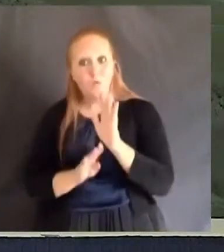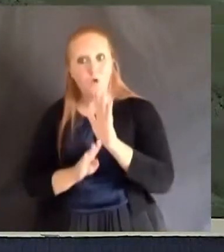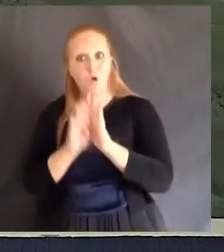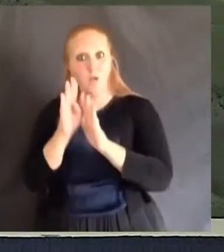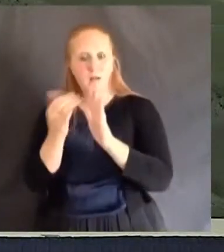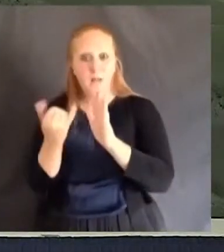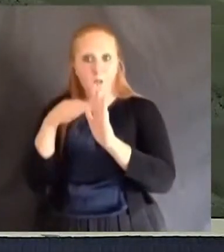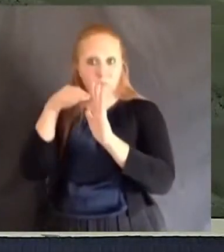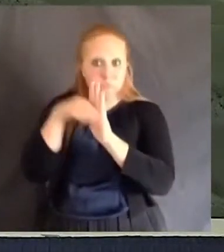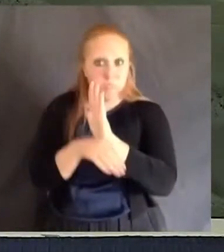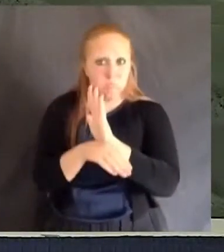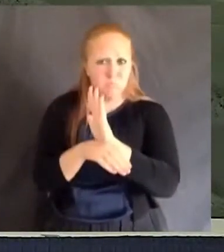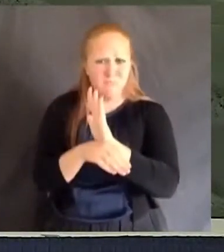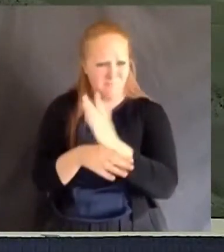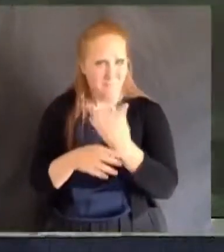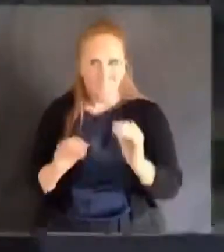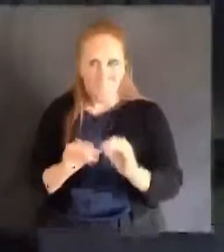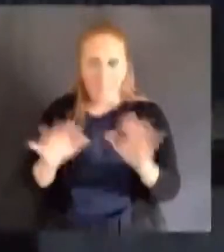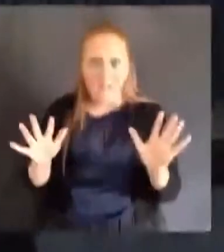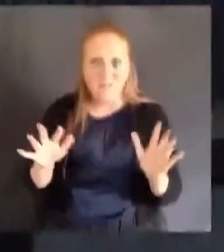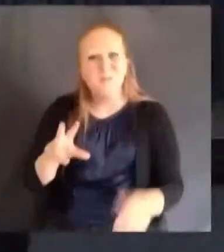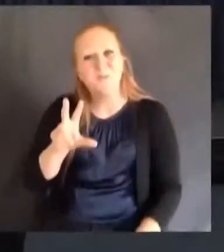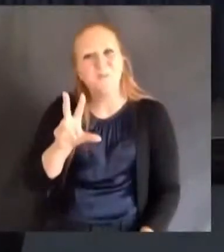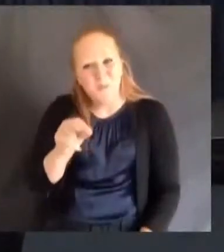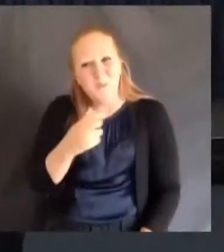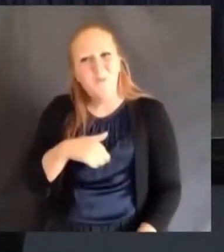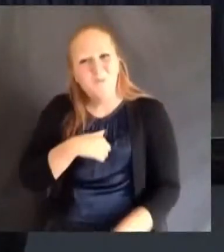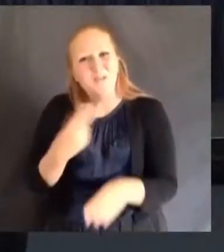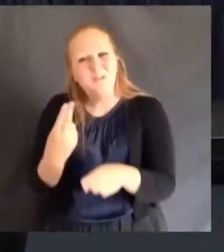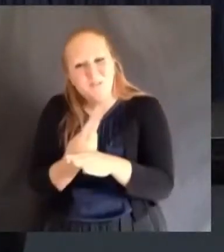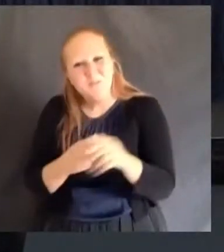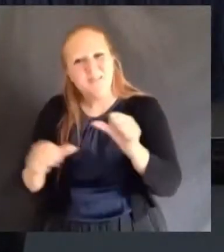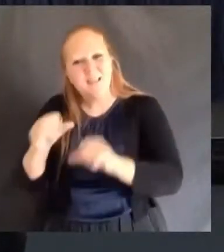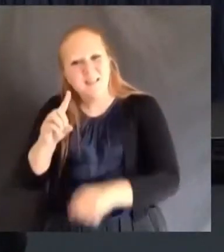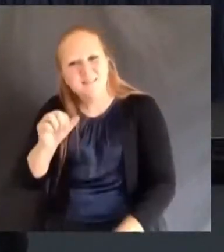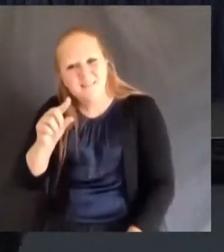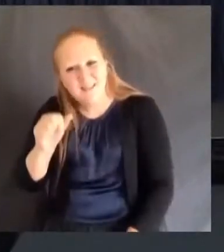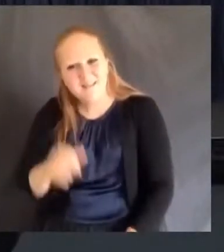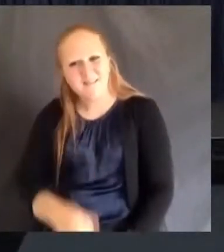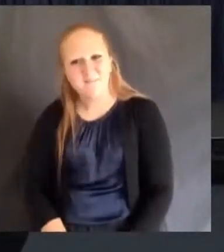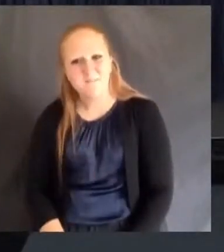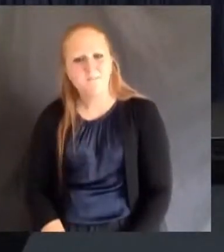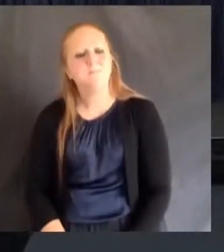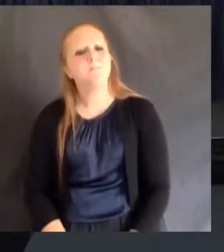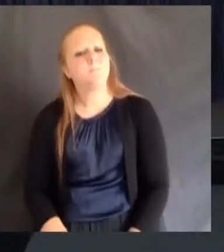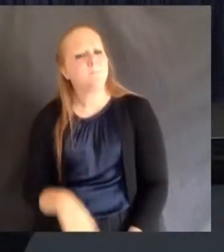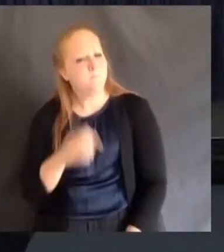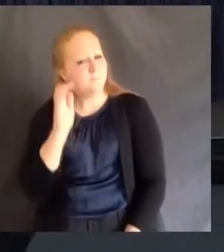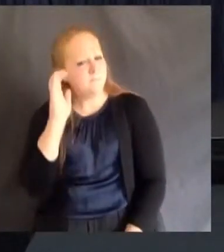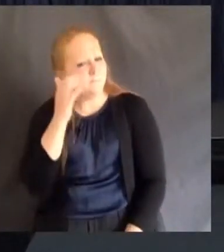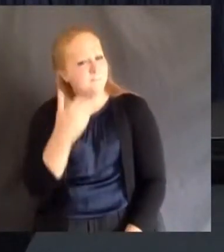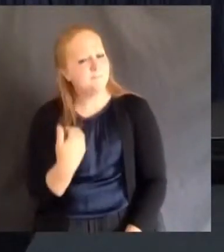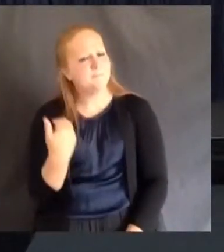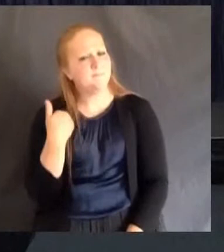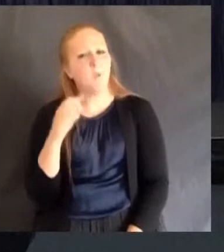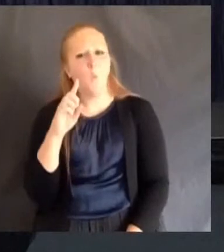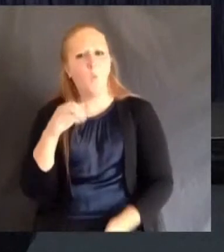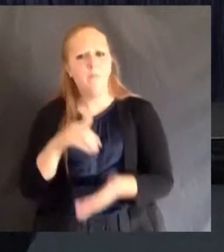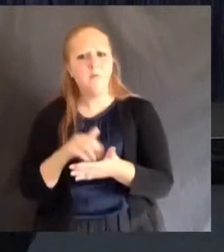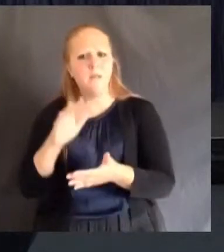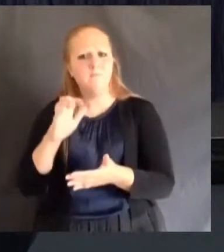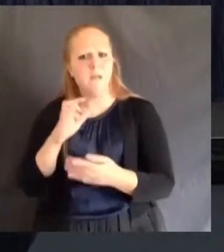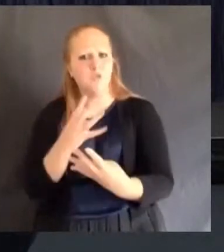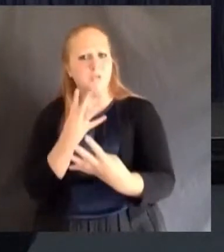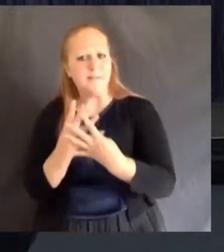Magic? Regarding the uptick in violence, Governor, it appears as though the analysis we did, about 1,500 inmates were released